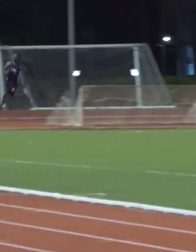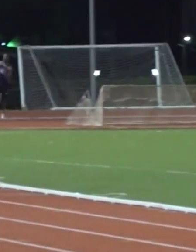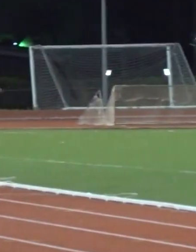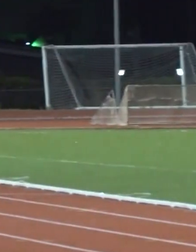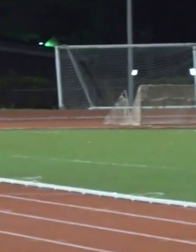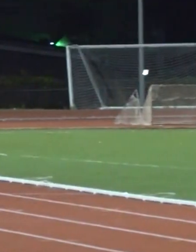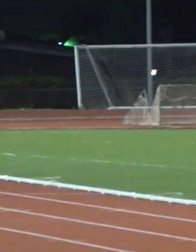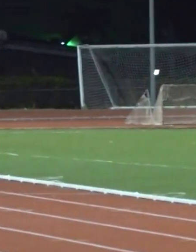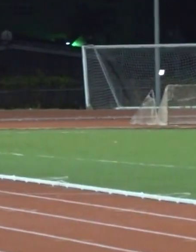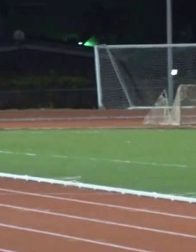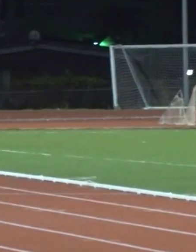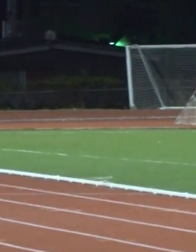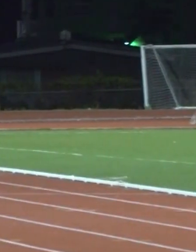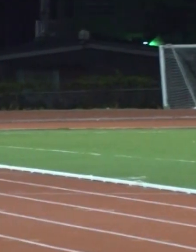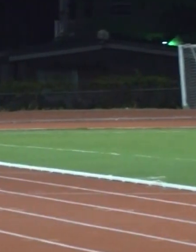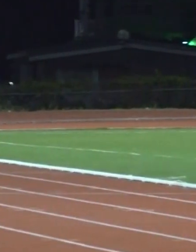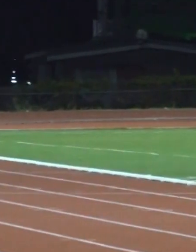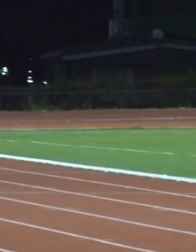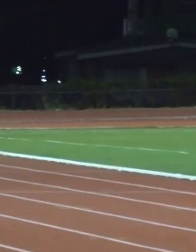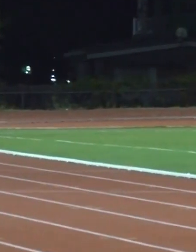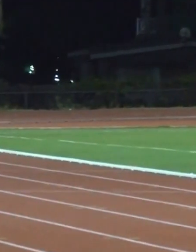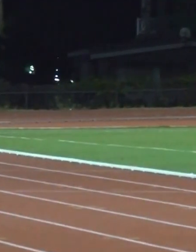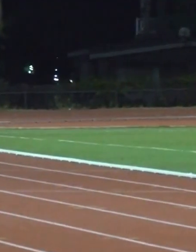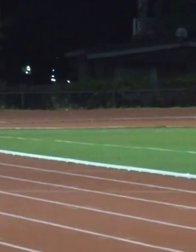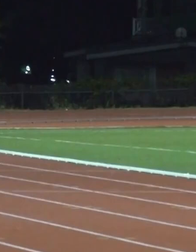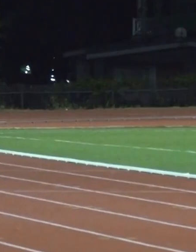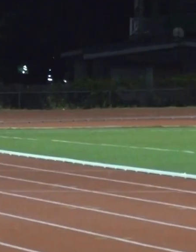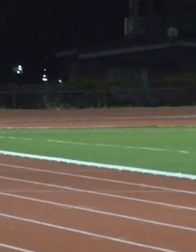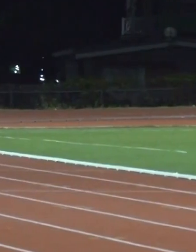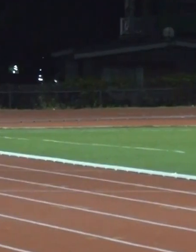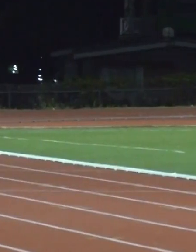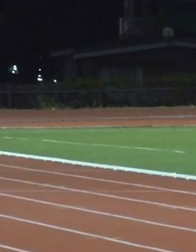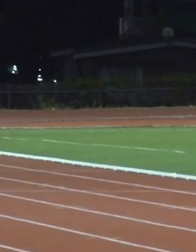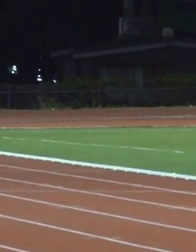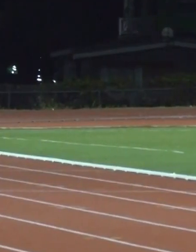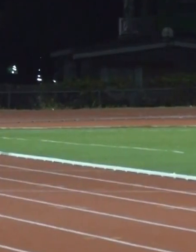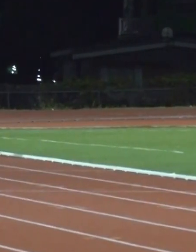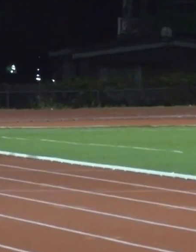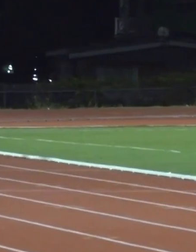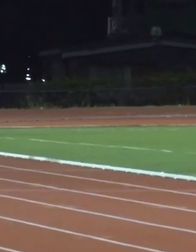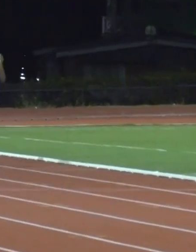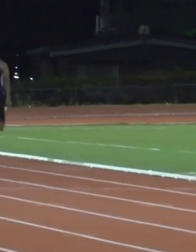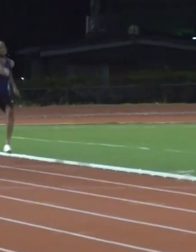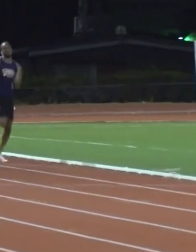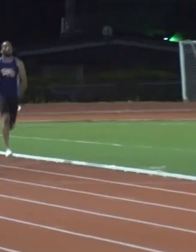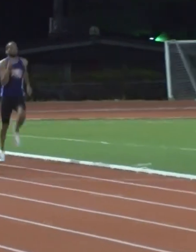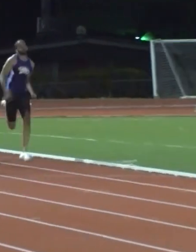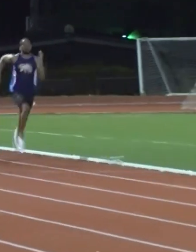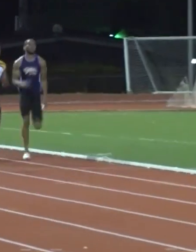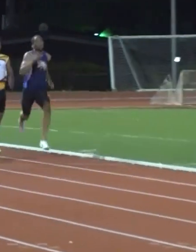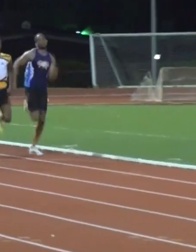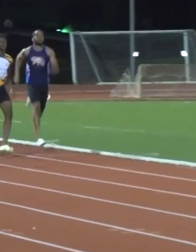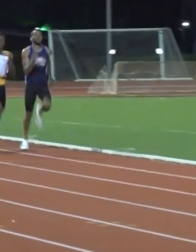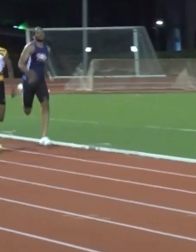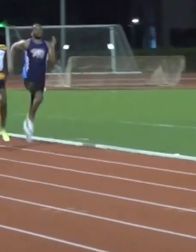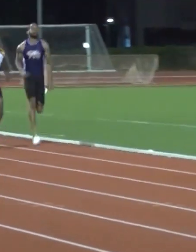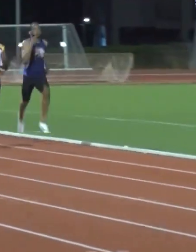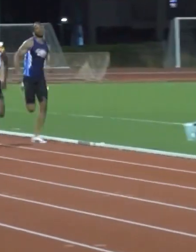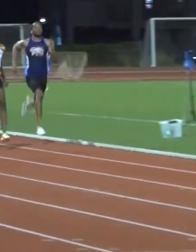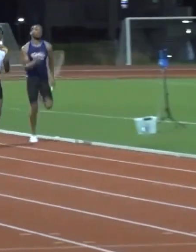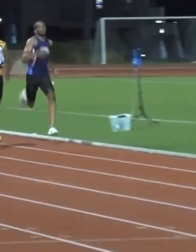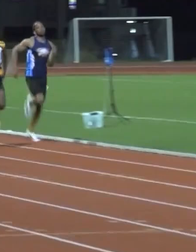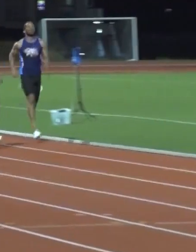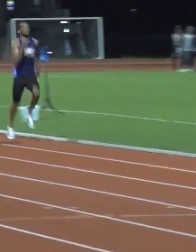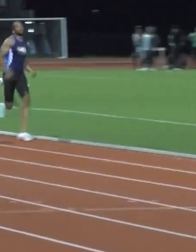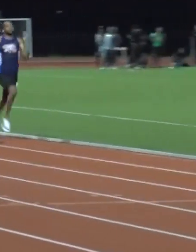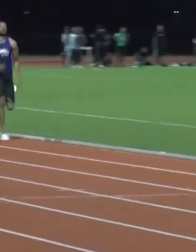Raheem Tate, best of talents, 21.31 seconds his time, ahead of Yazid Daniel and Tashawn Seeley of Elite Distance,